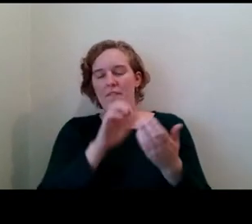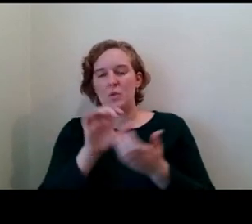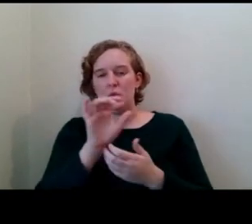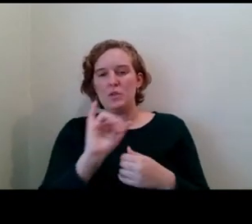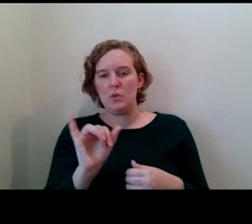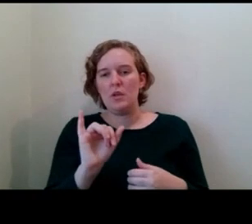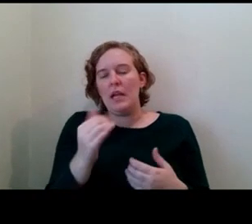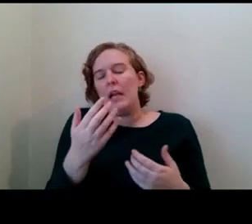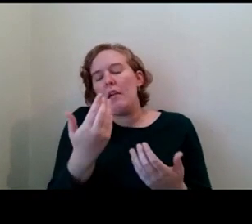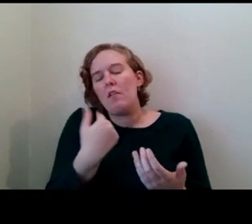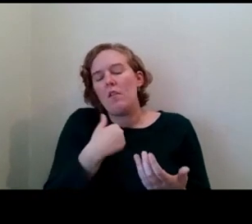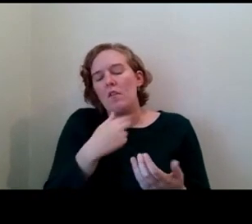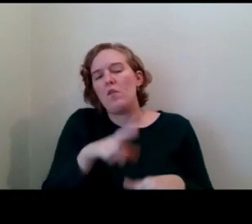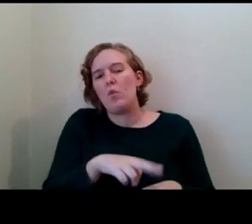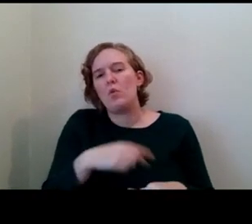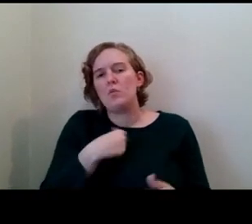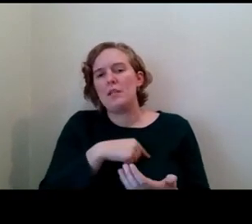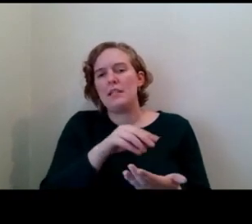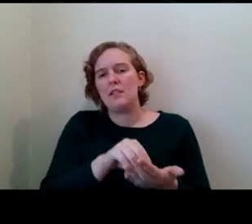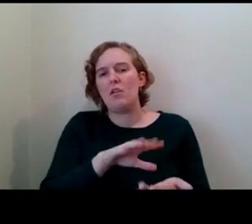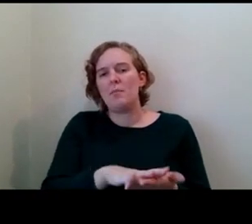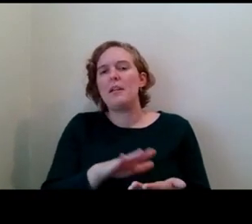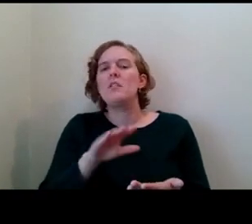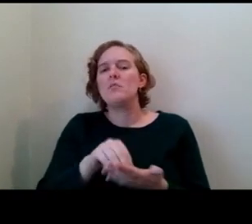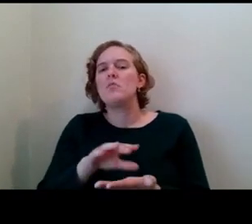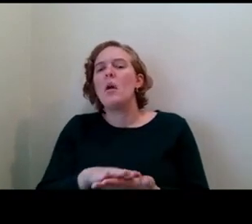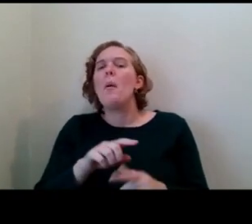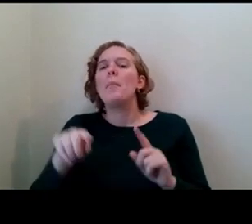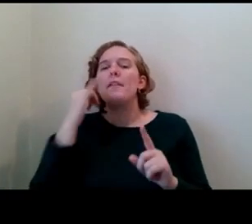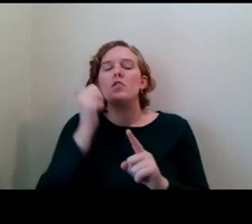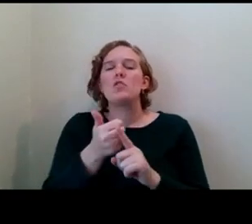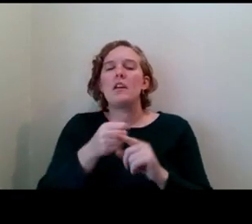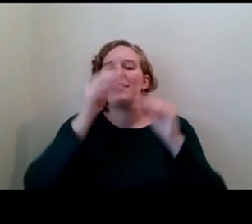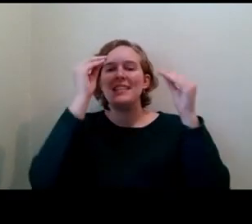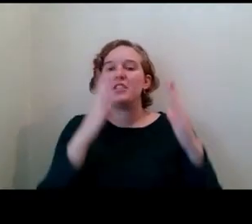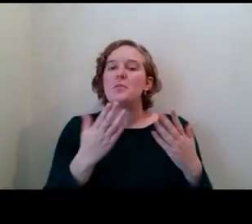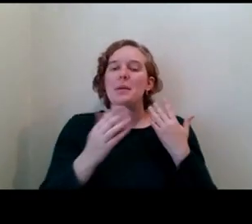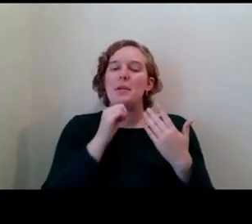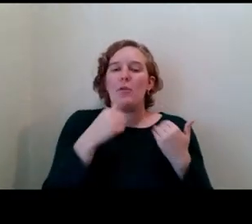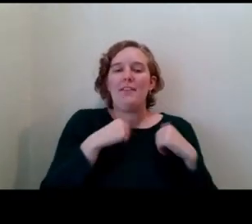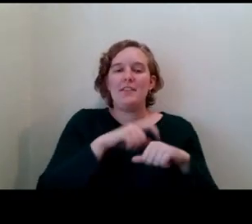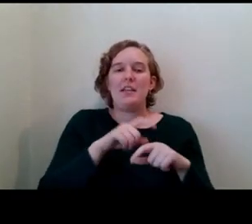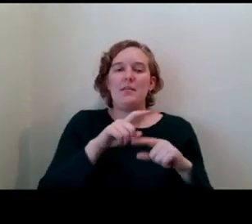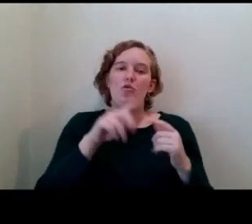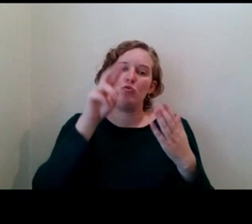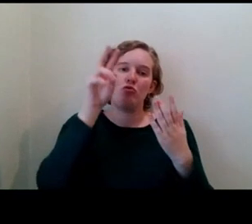we documented it, of course, but if you're a busy teacher, you might not have had time to read all the documentation.